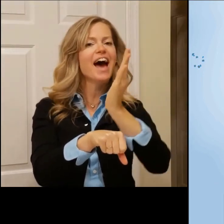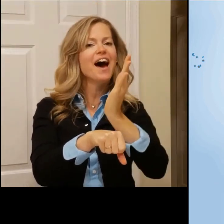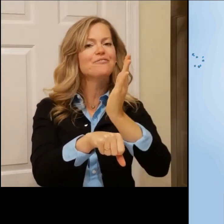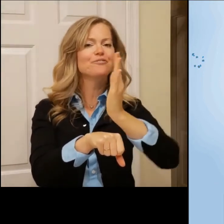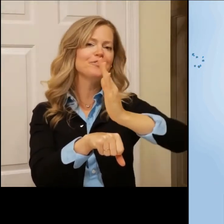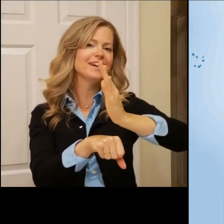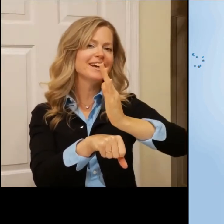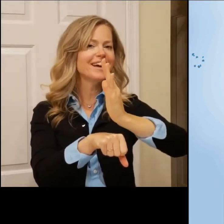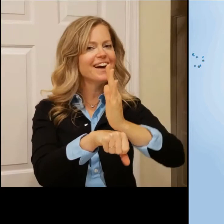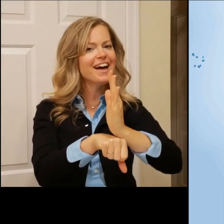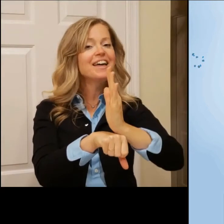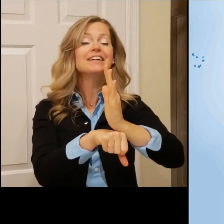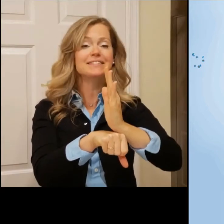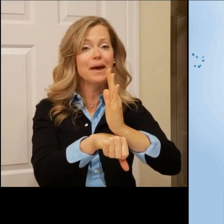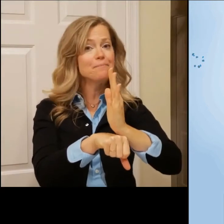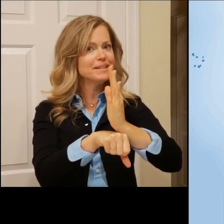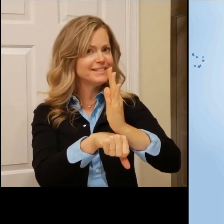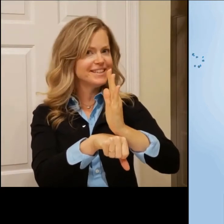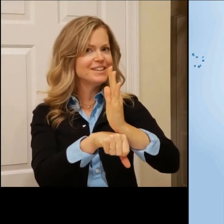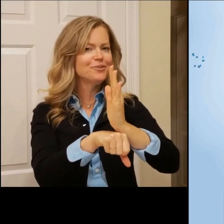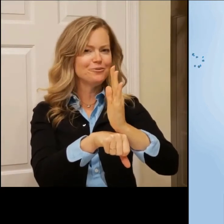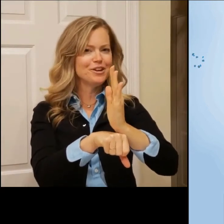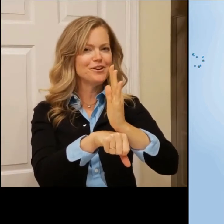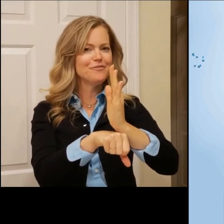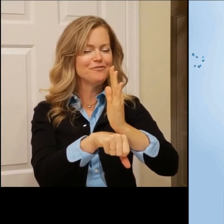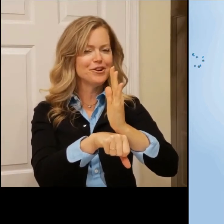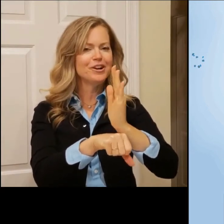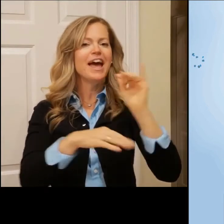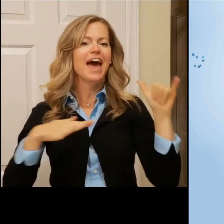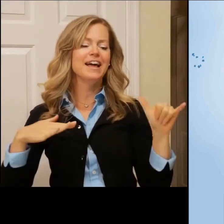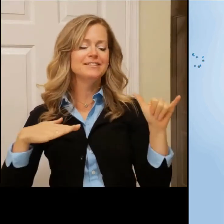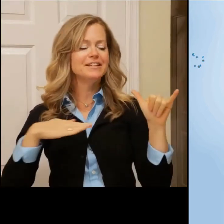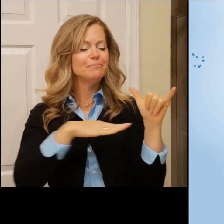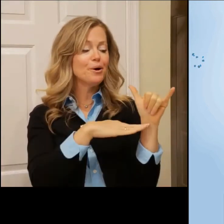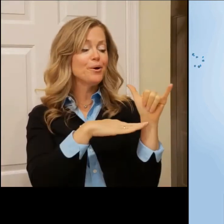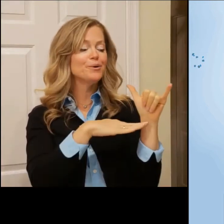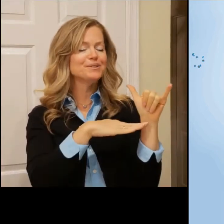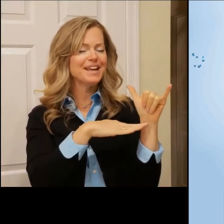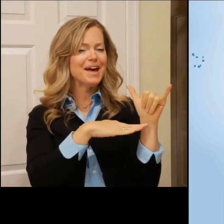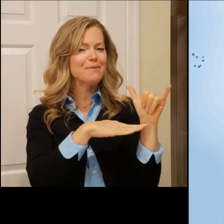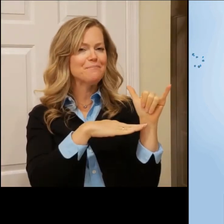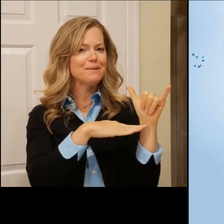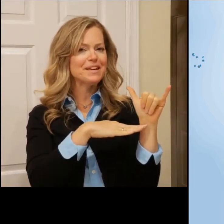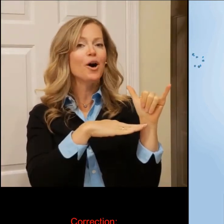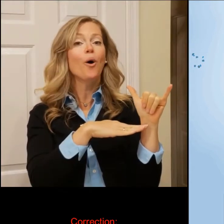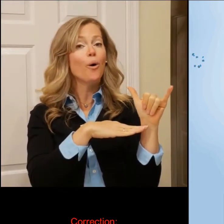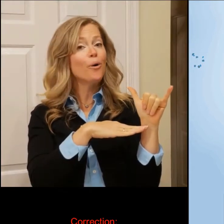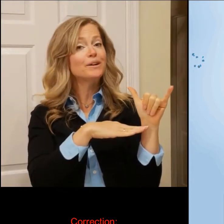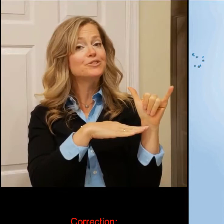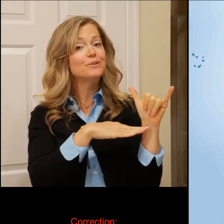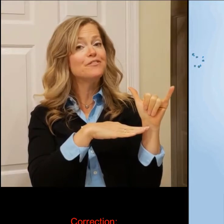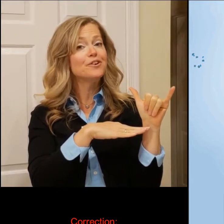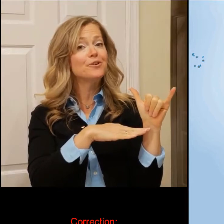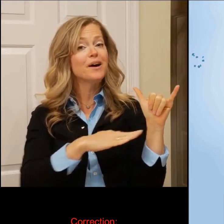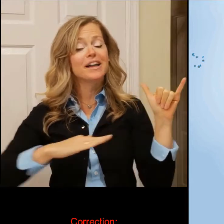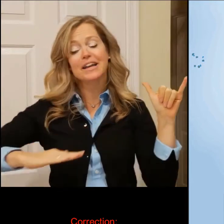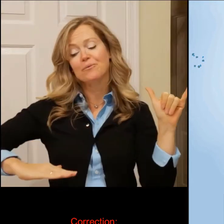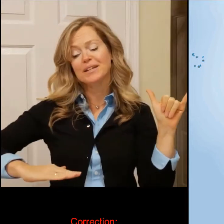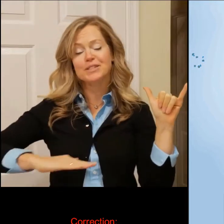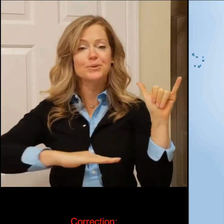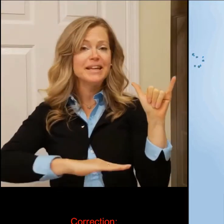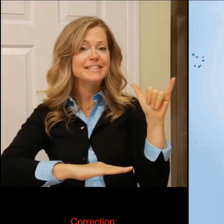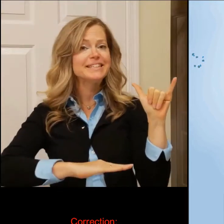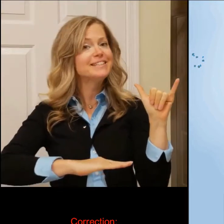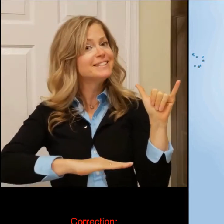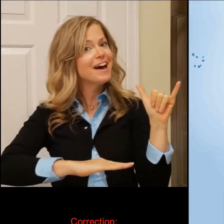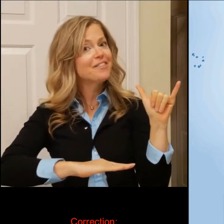down in Africa. Zambezi River ends in Mozambique. Orange River running